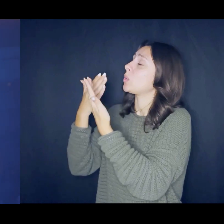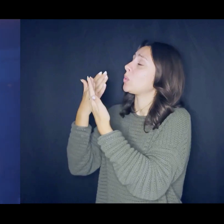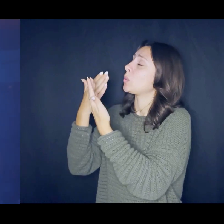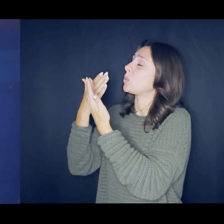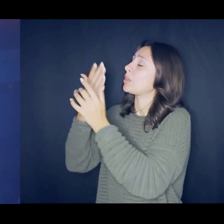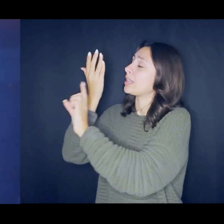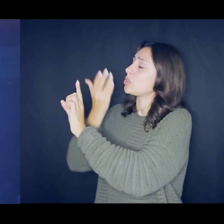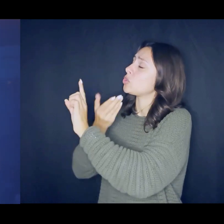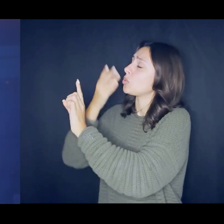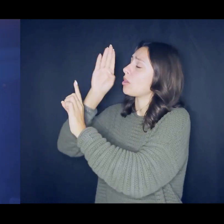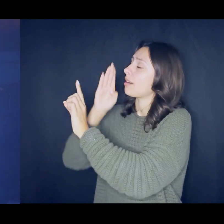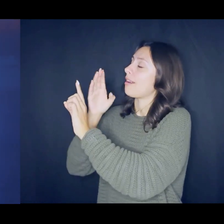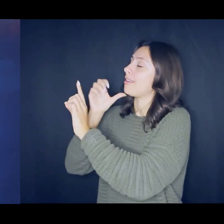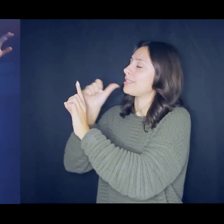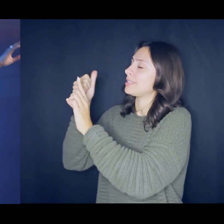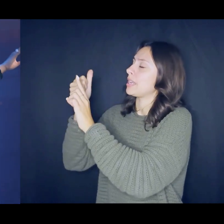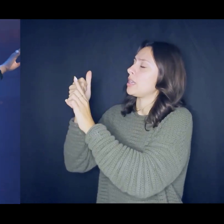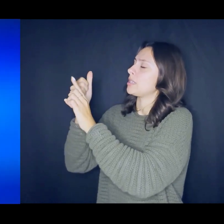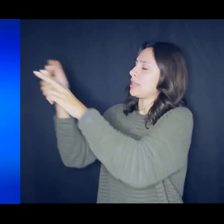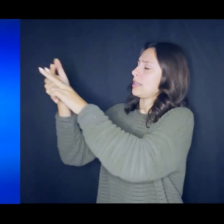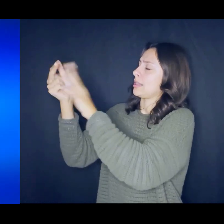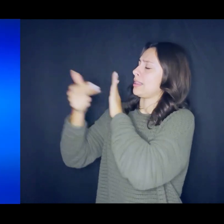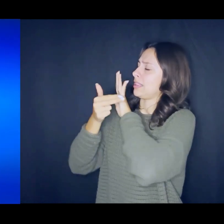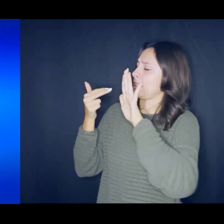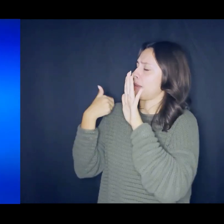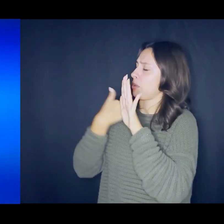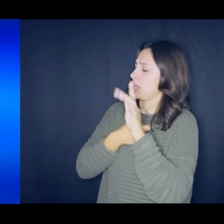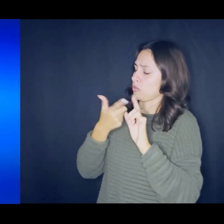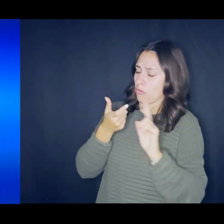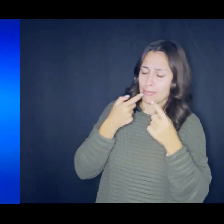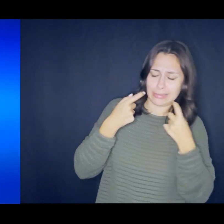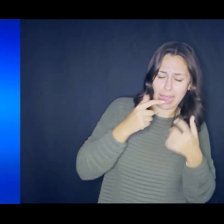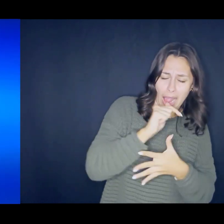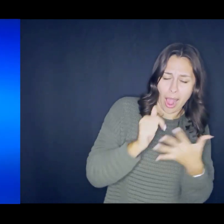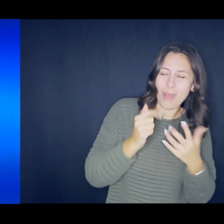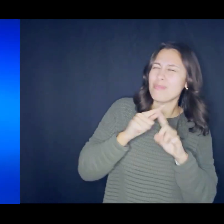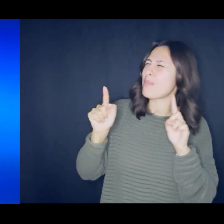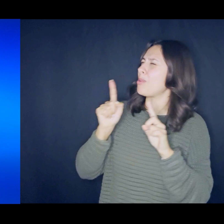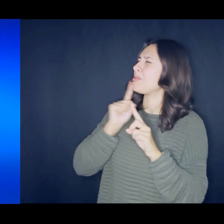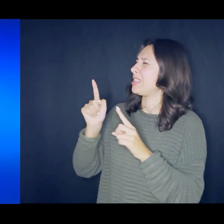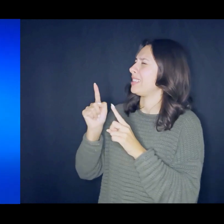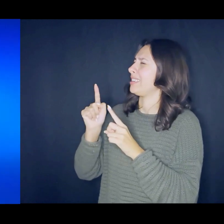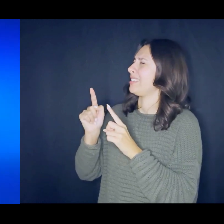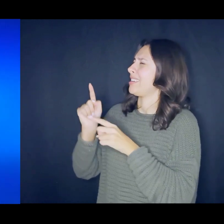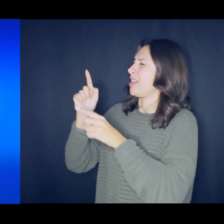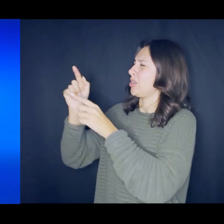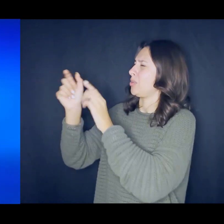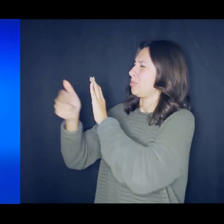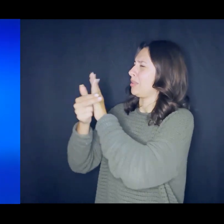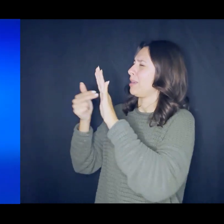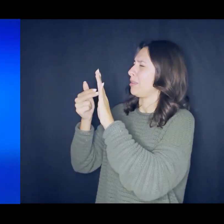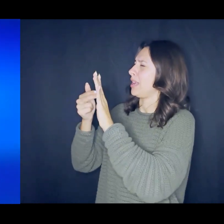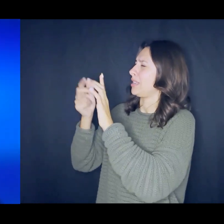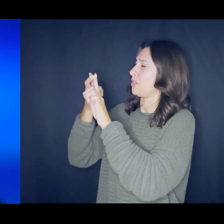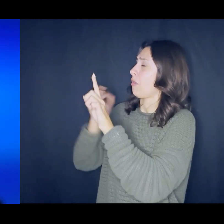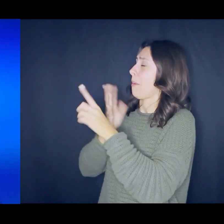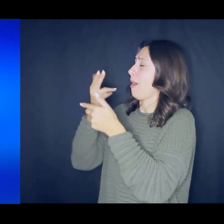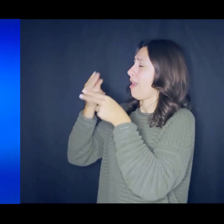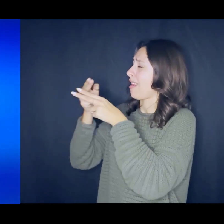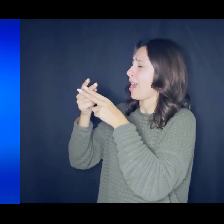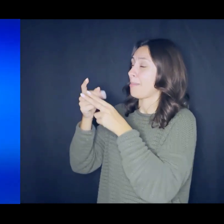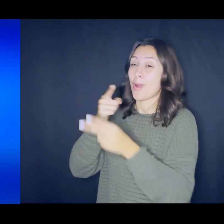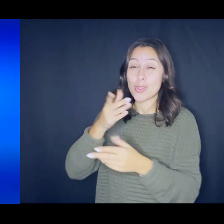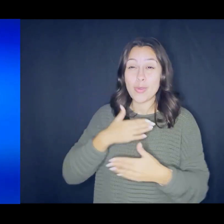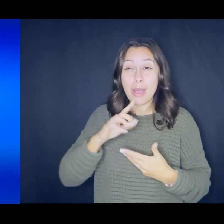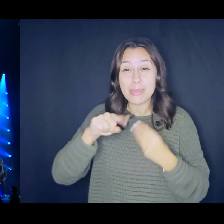God that doesn't call us by our sin, but you call us by our name. Are you glad about that today, family? Come on, let's declare these